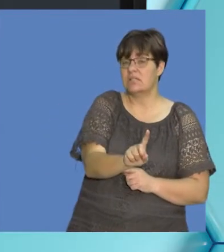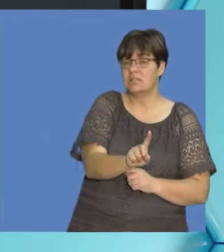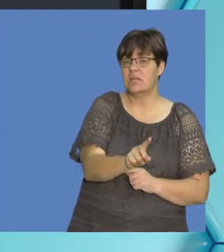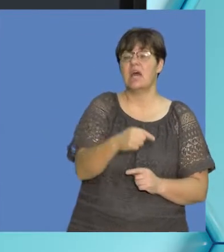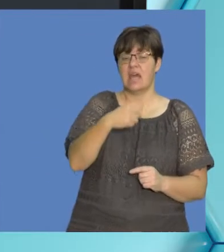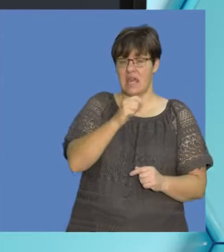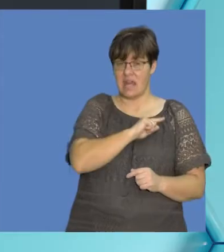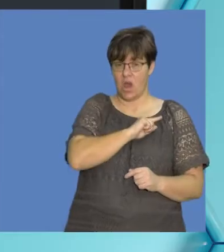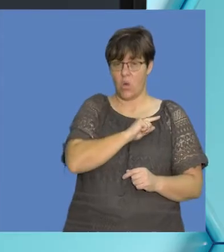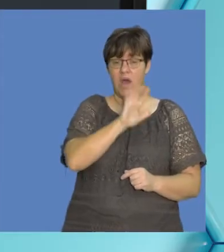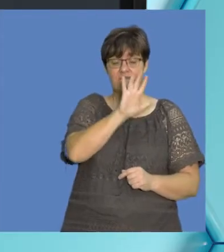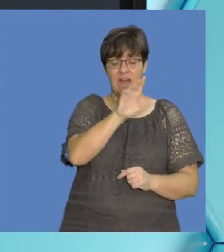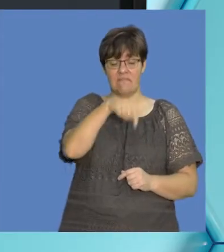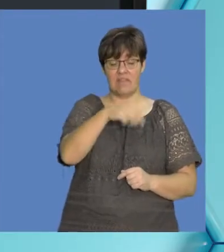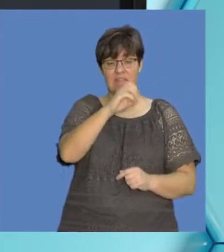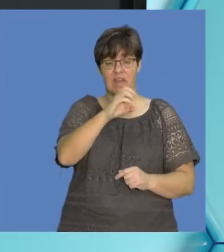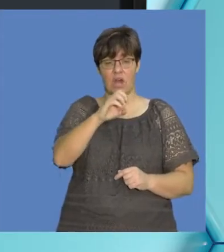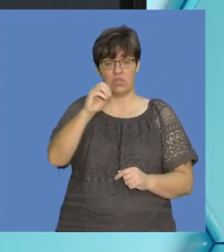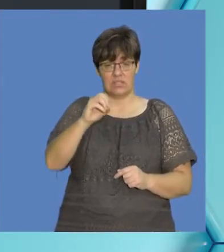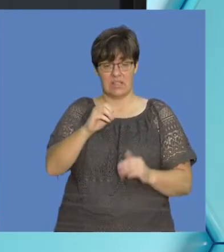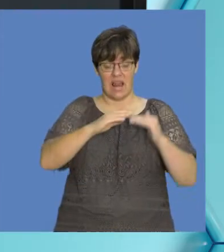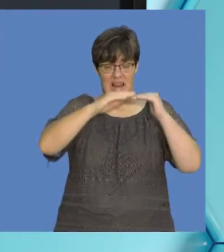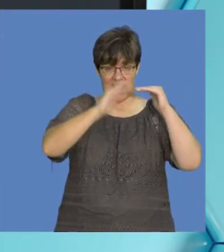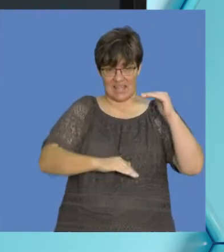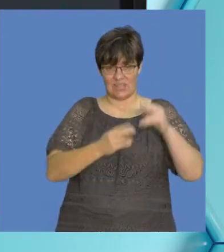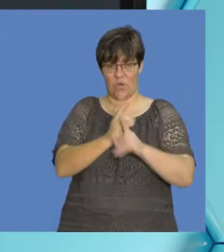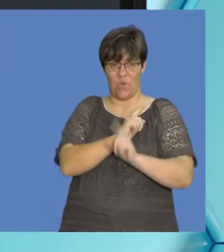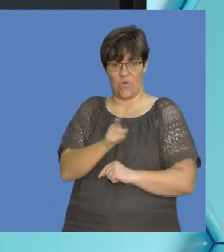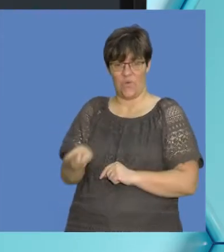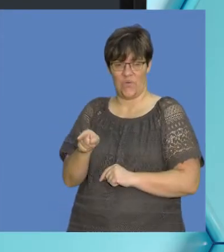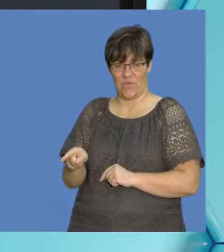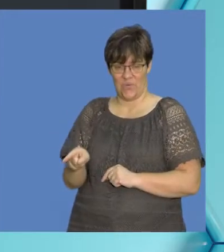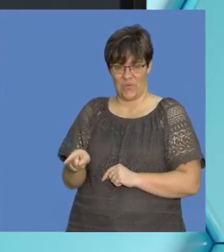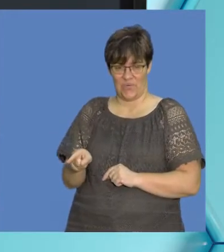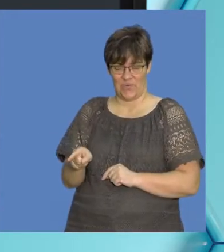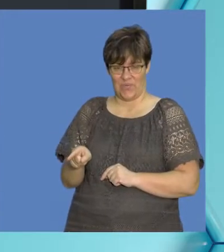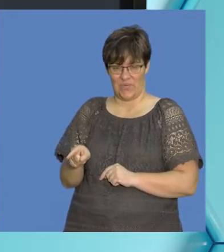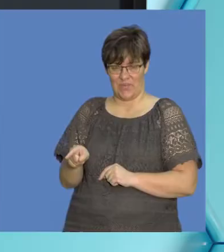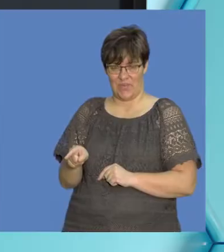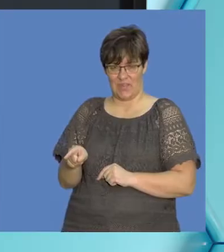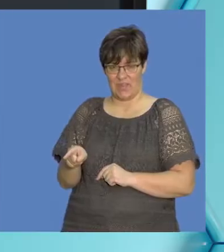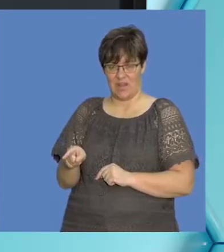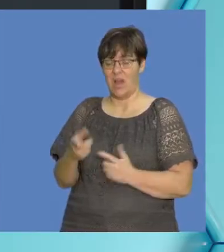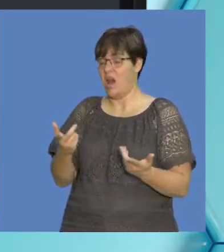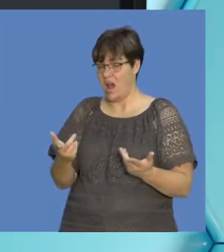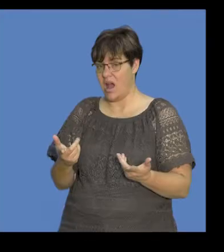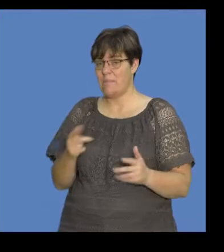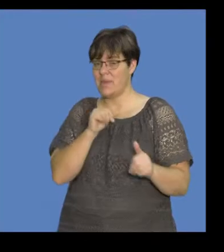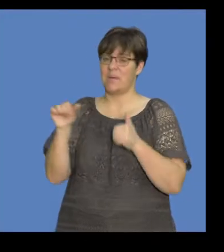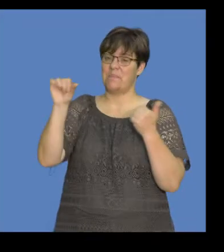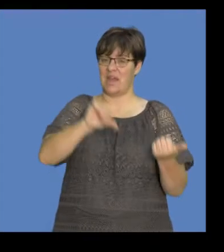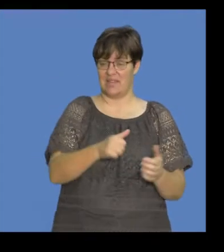are owing them 5,000 rand less. So now, clearly, this takes you back